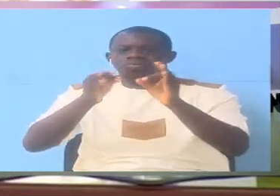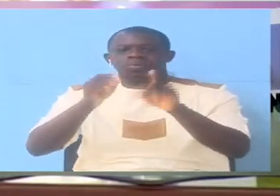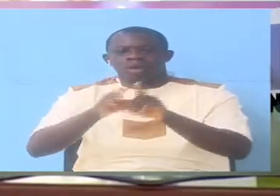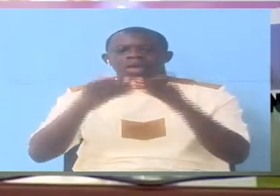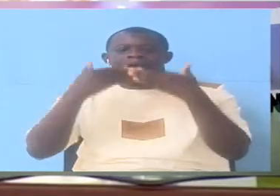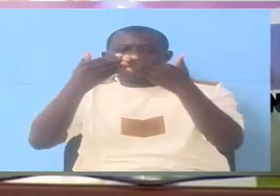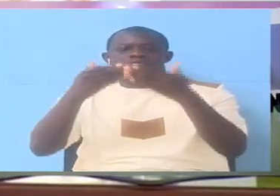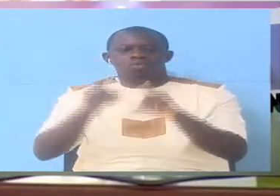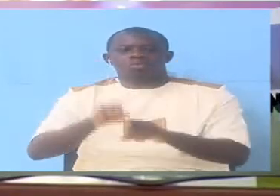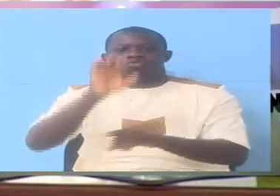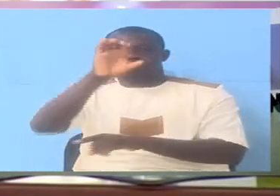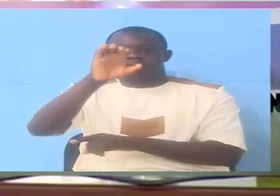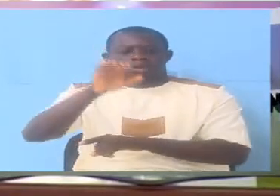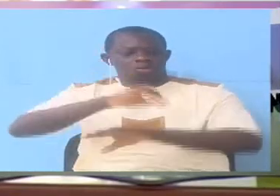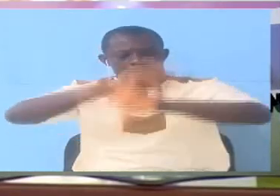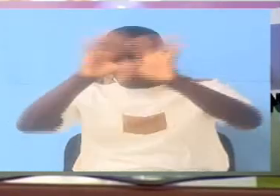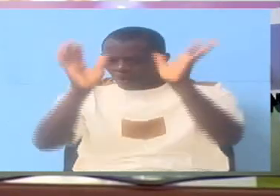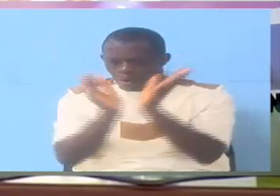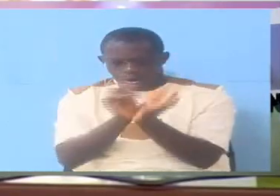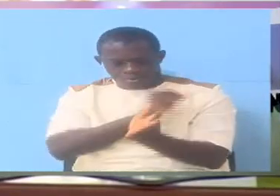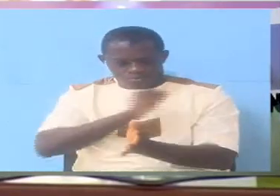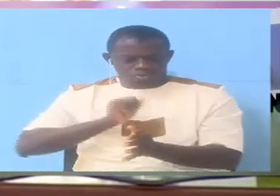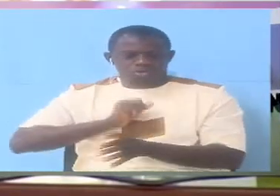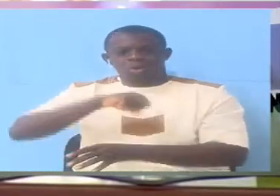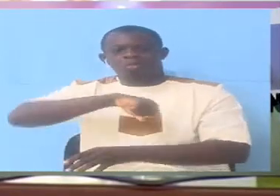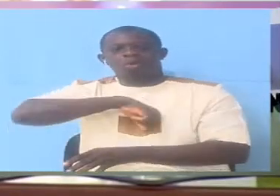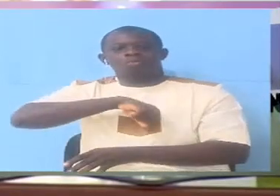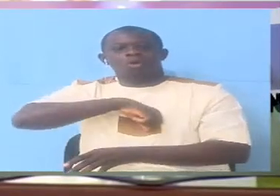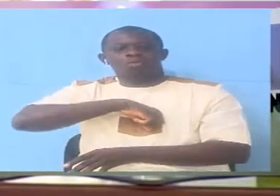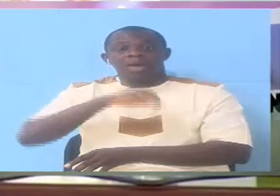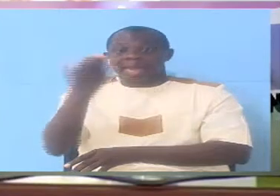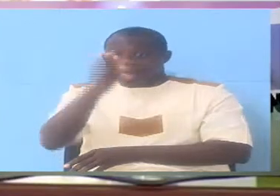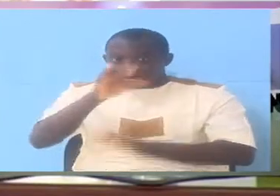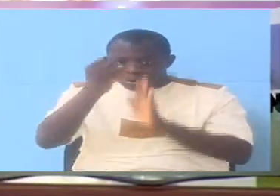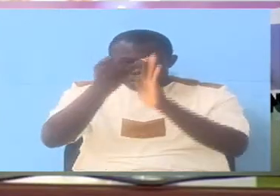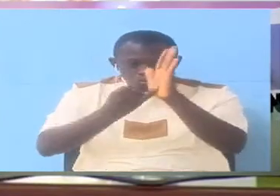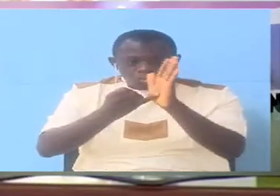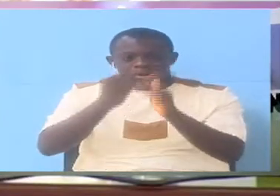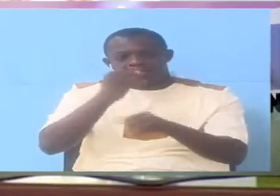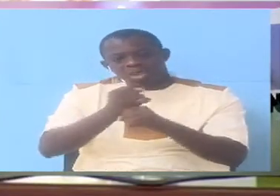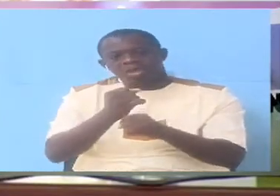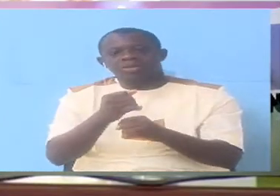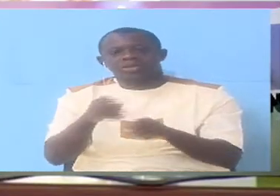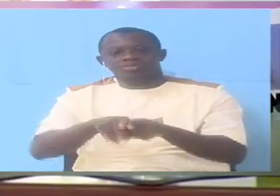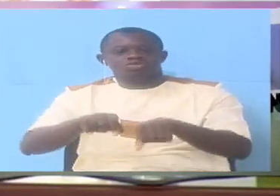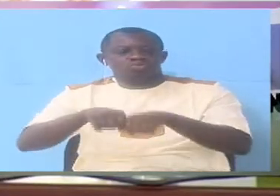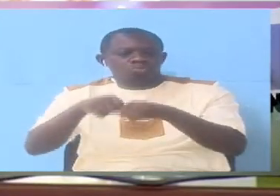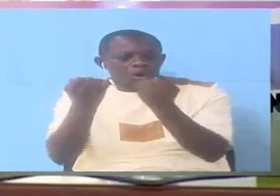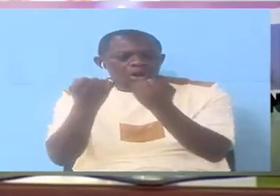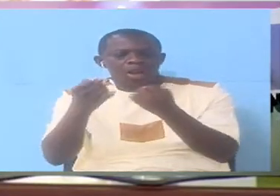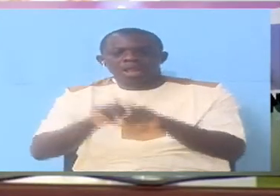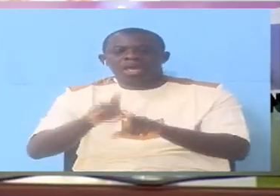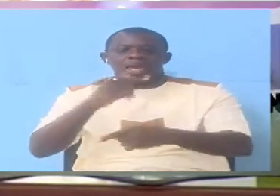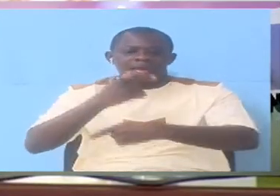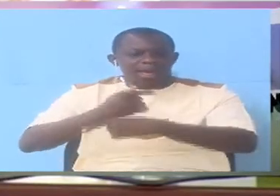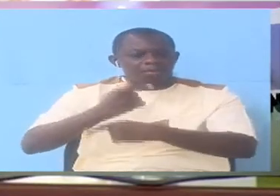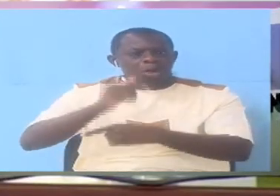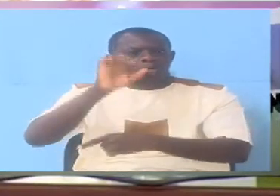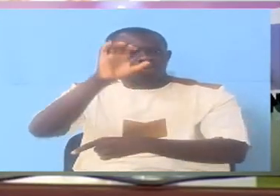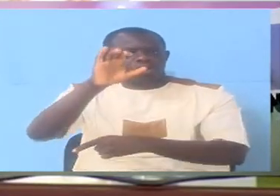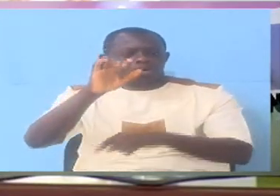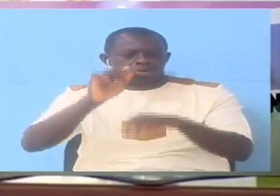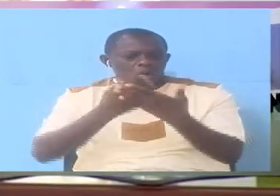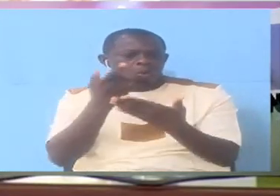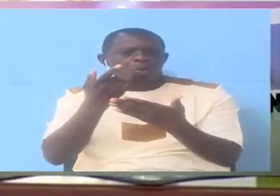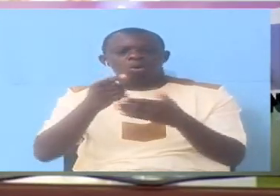country belongs to all of us, and any issue that would jeopardize or tarnish the image of this country, meaning